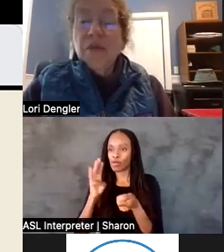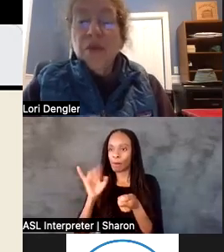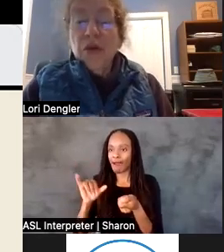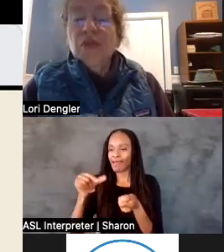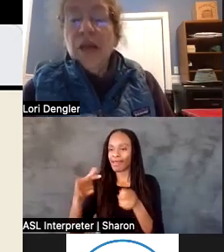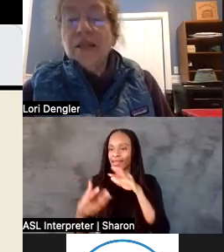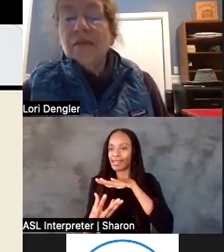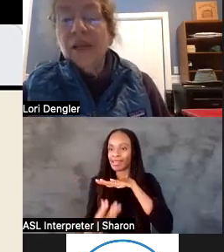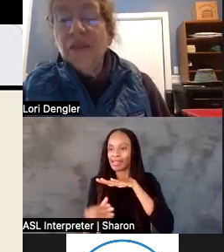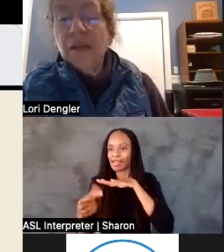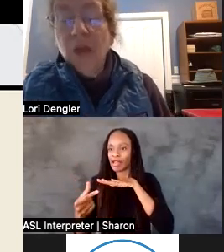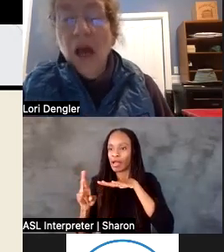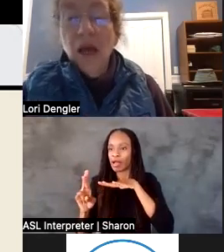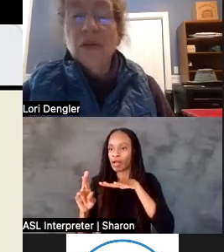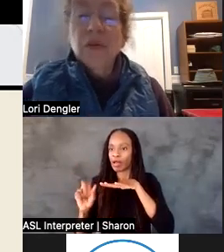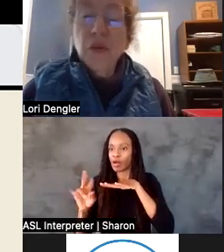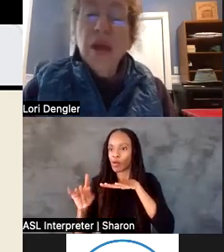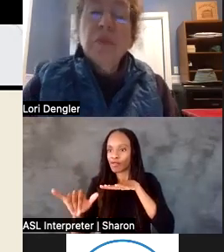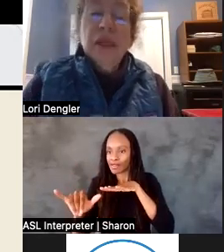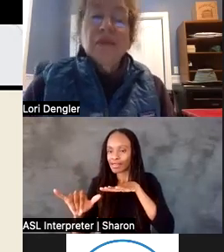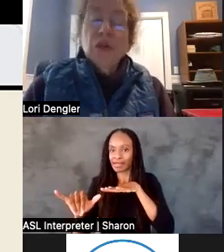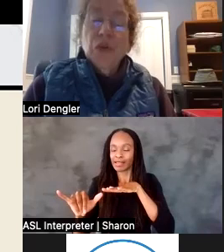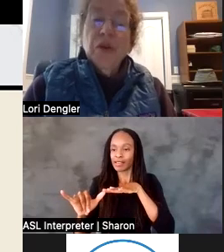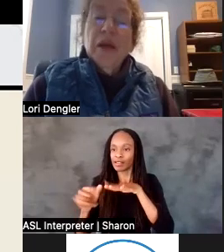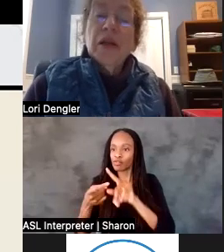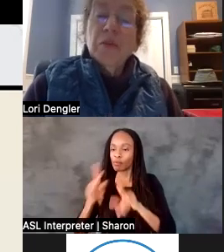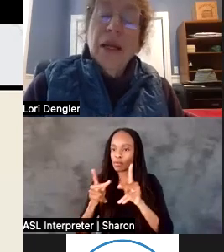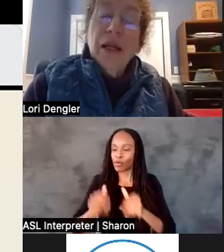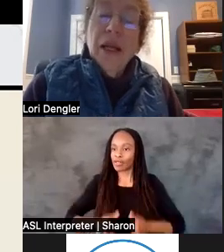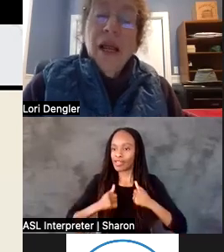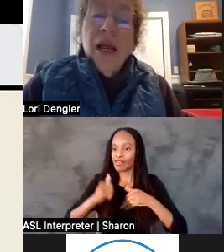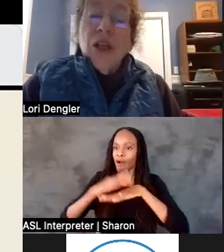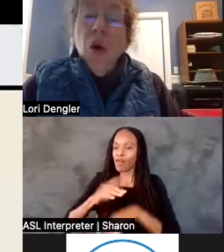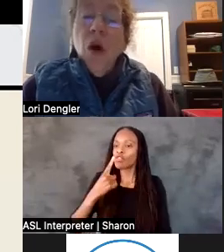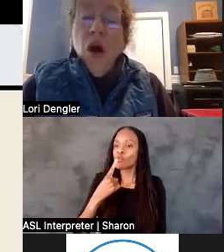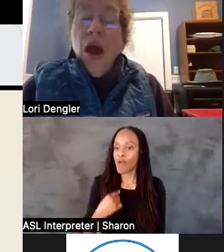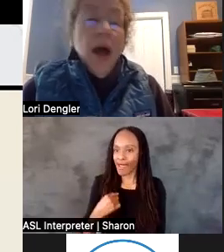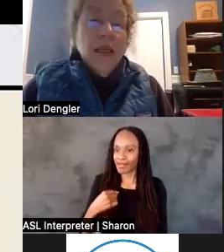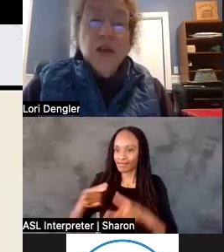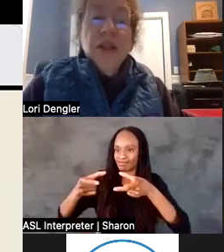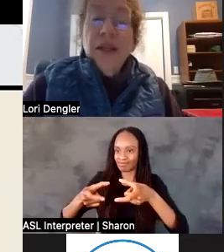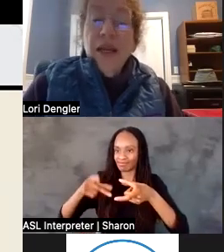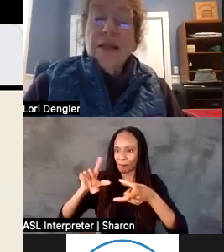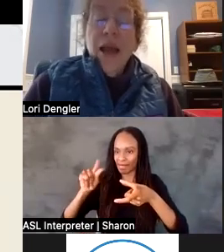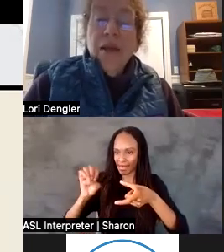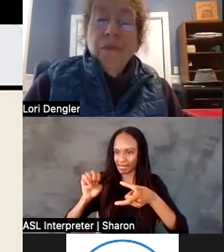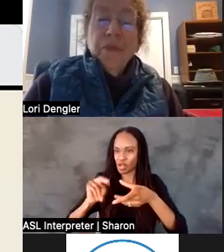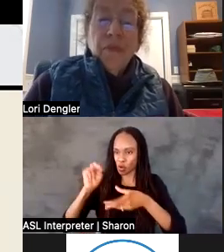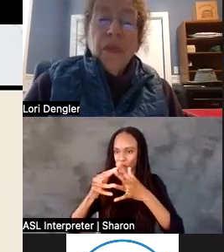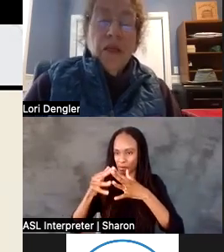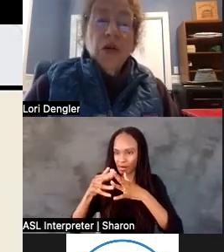beneath those of us living on the red plate, the North American plate. So let's go to the next